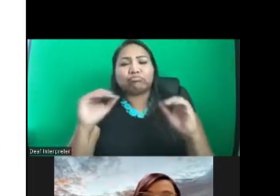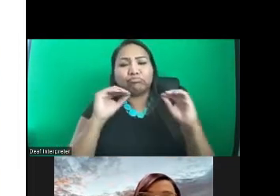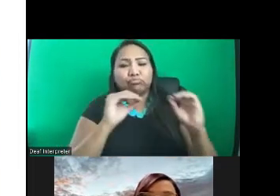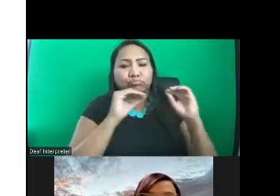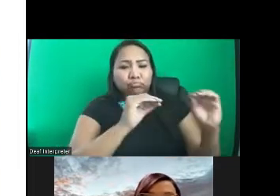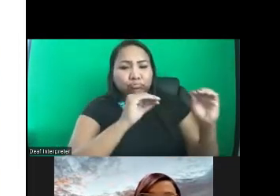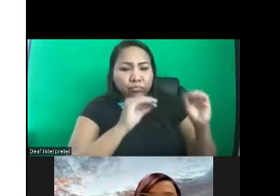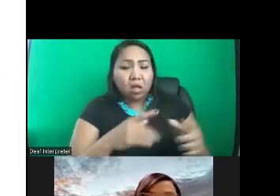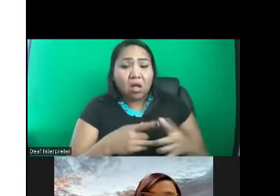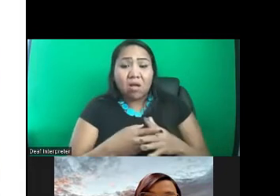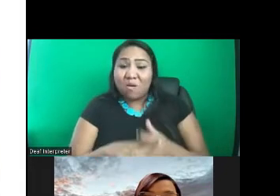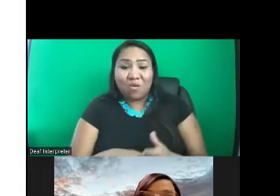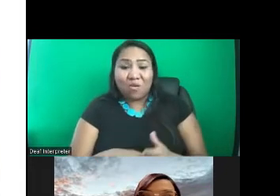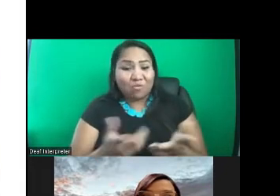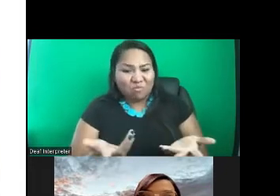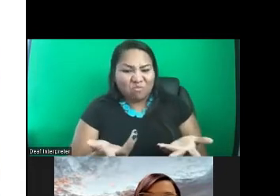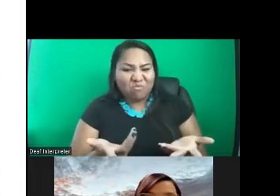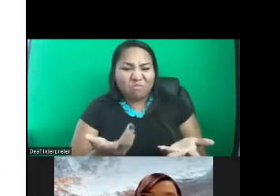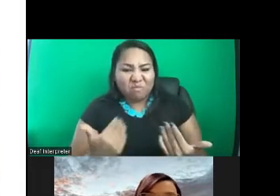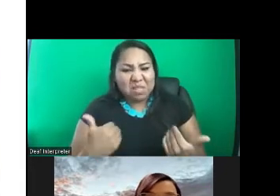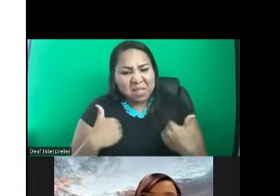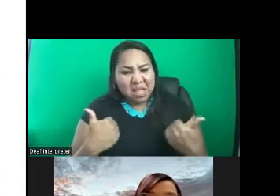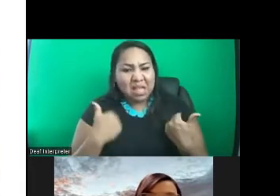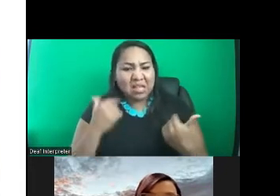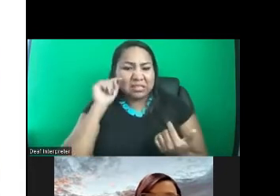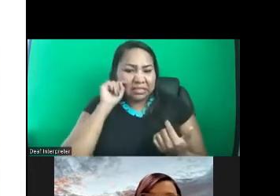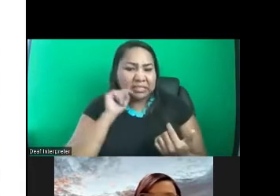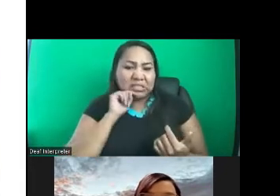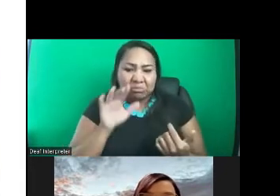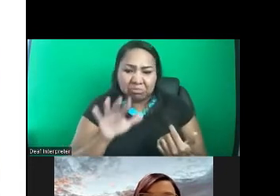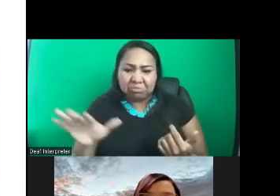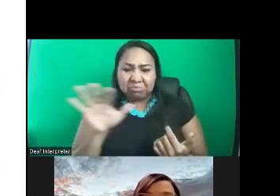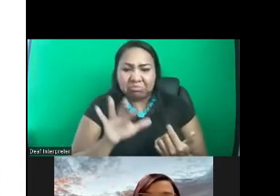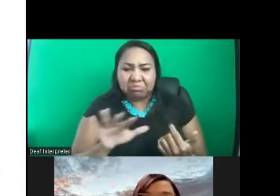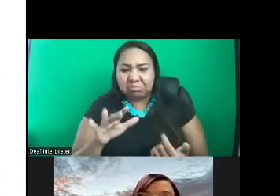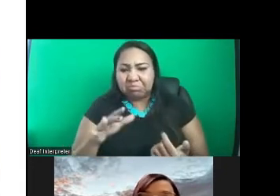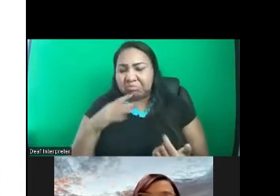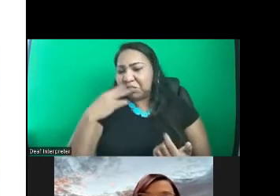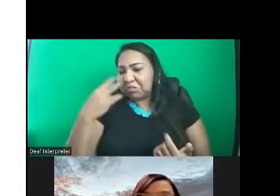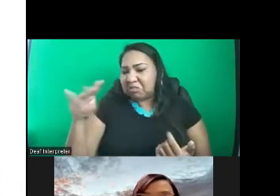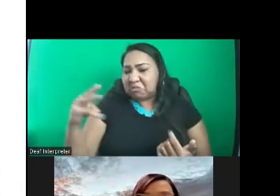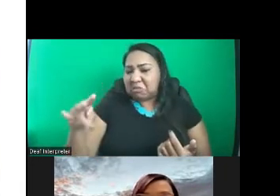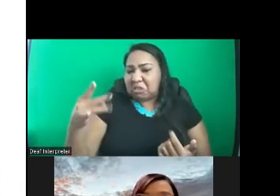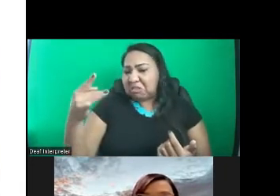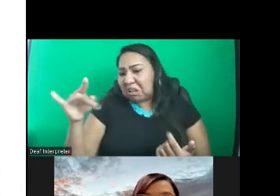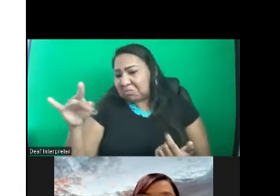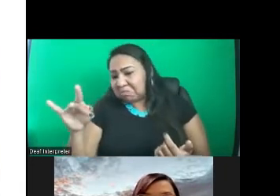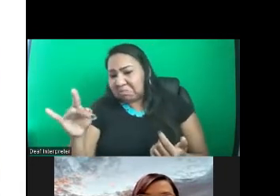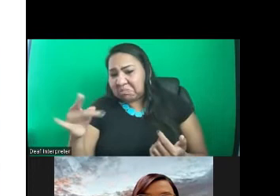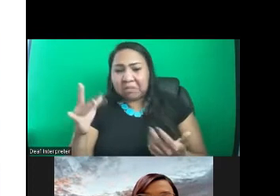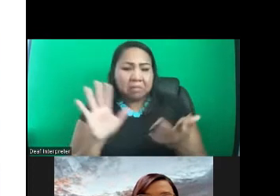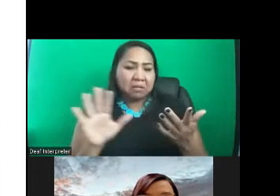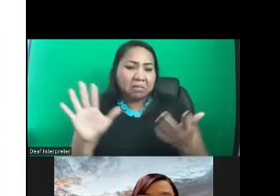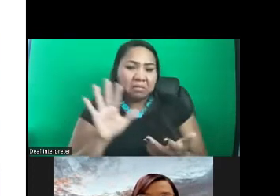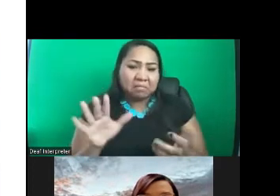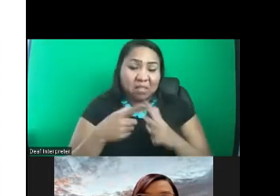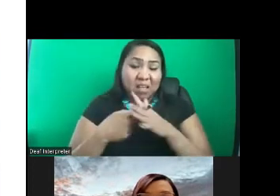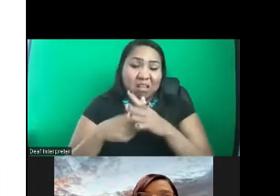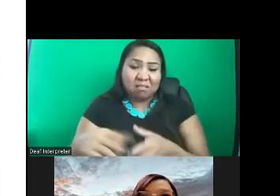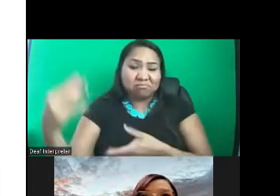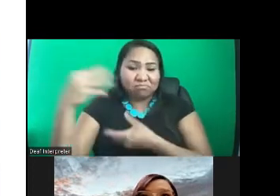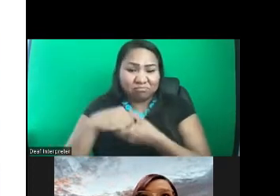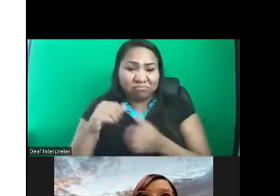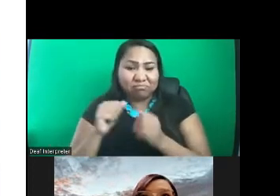the adolescent years. So around that age, about 17, 18 is when they're really starting to participate in ceremonies